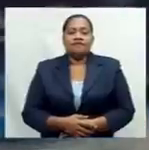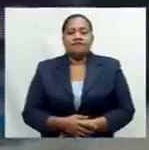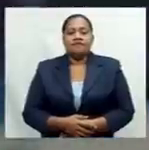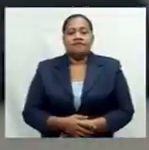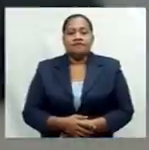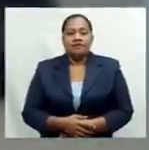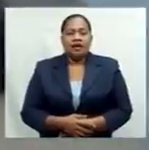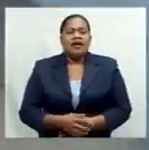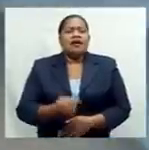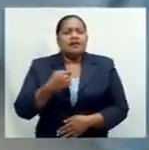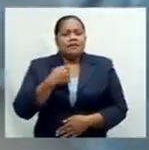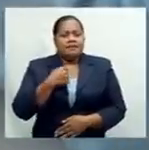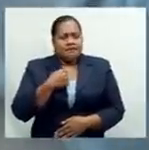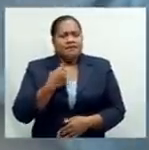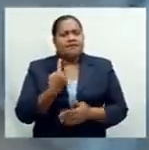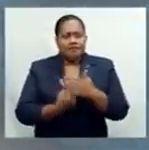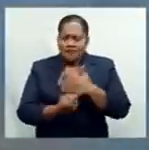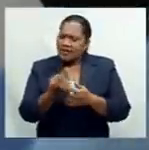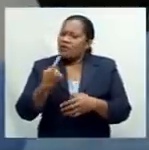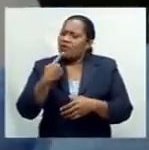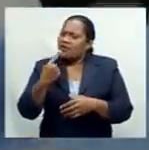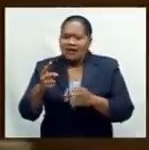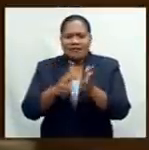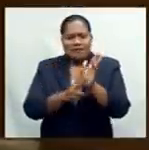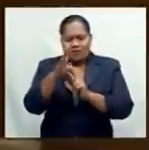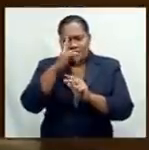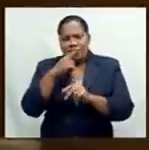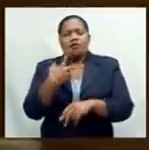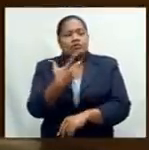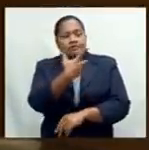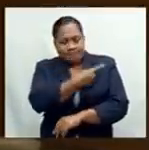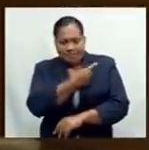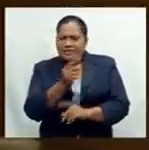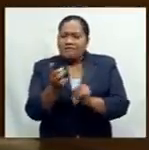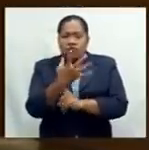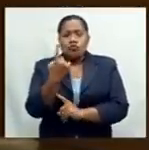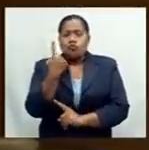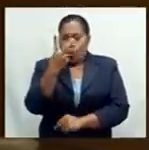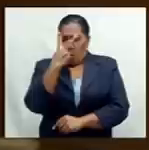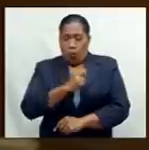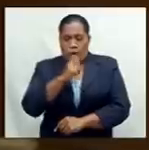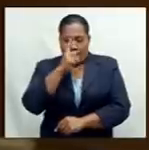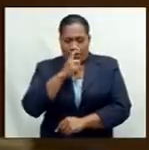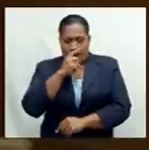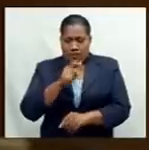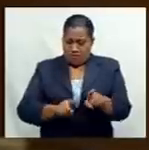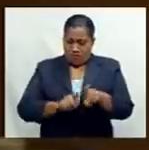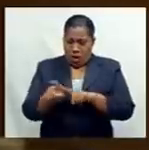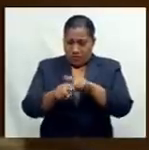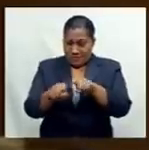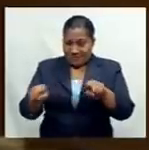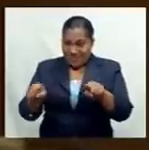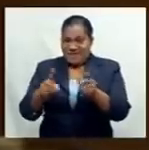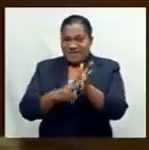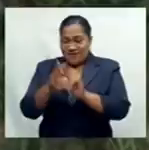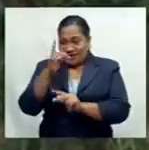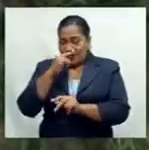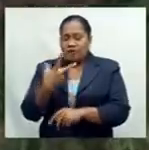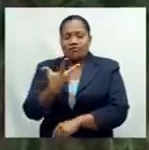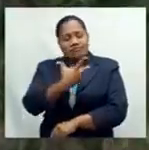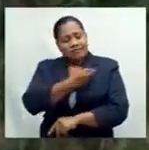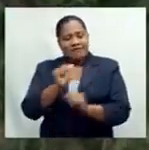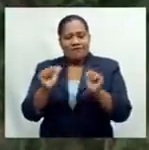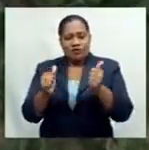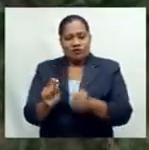I have been urging the villagers to get vaccinated, especially the elderly. A majority of villagers have received their first dose. However,